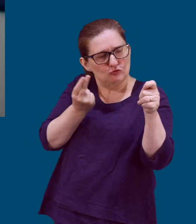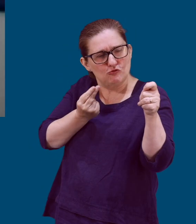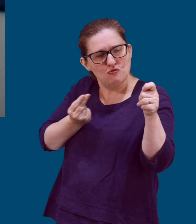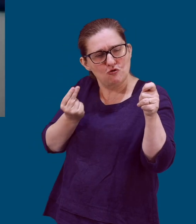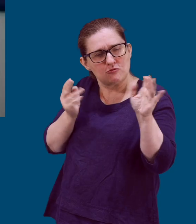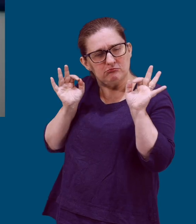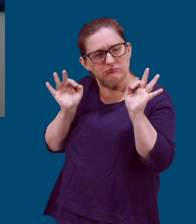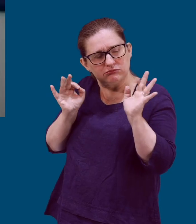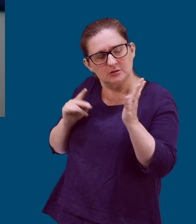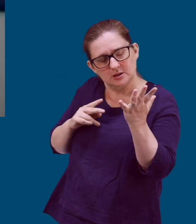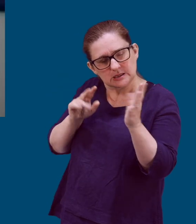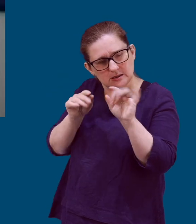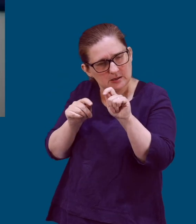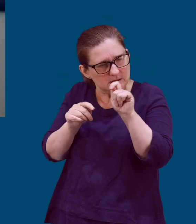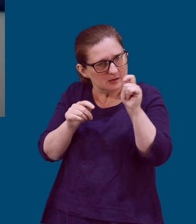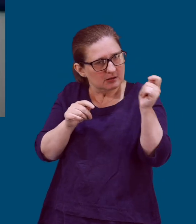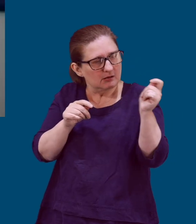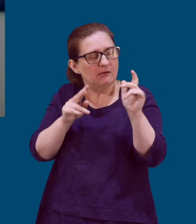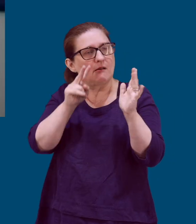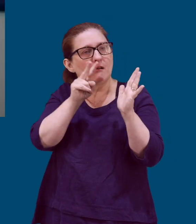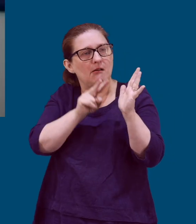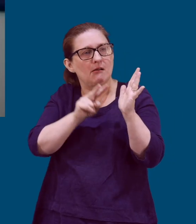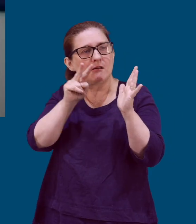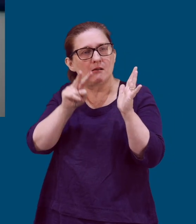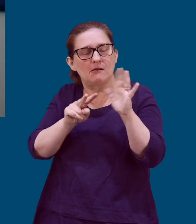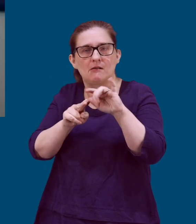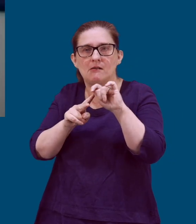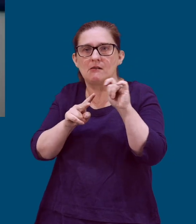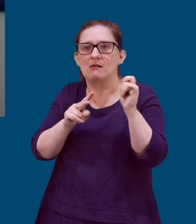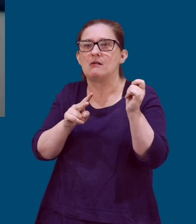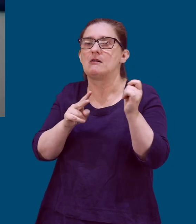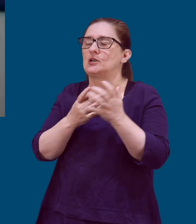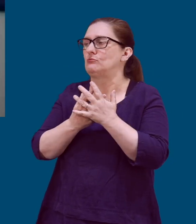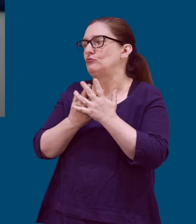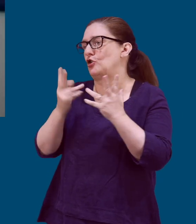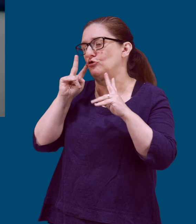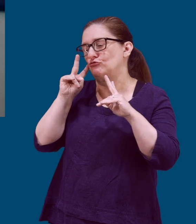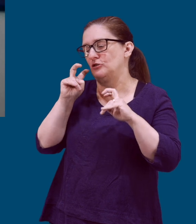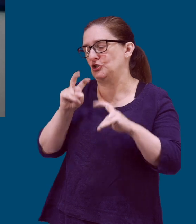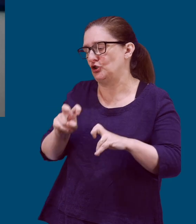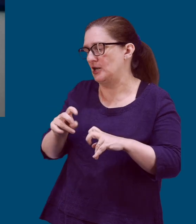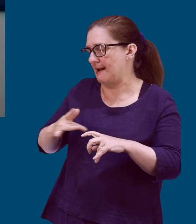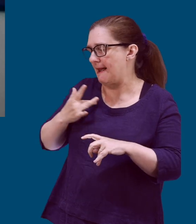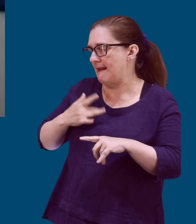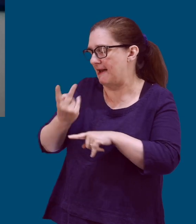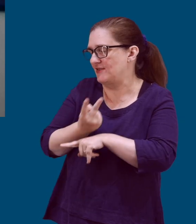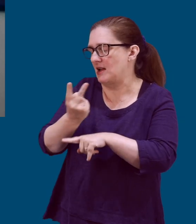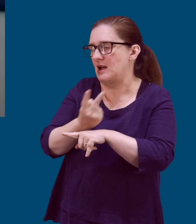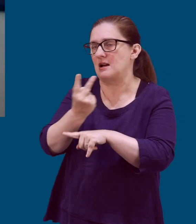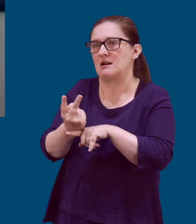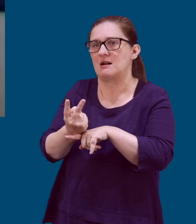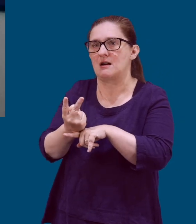correct creatures. It is the most well-researched overview of British slugs and their life cycles, and the blurb